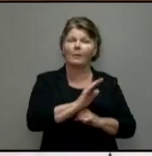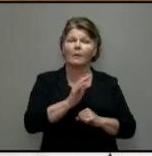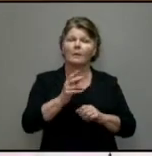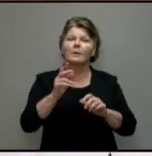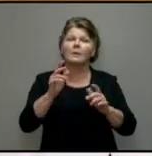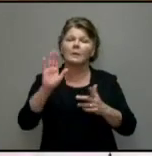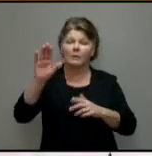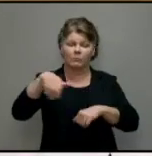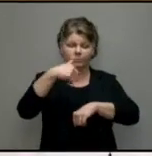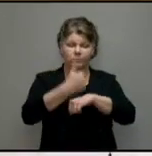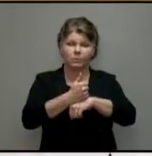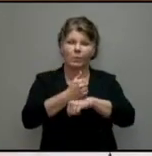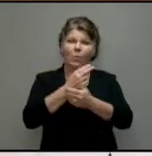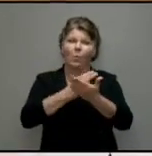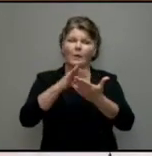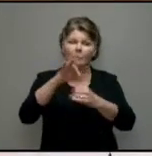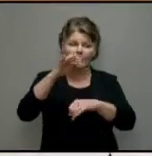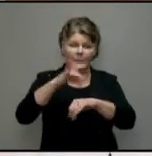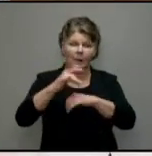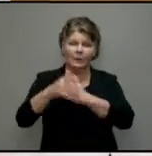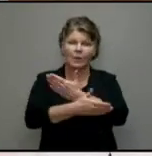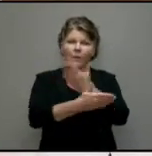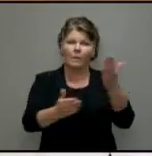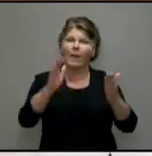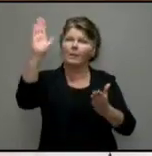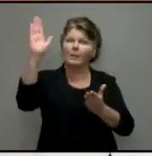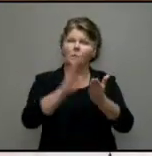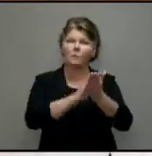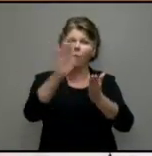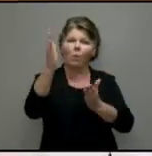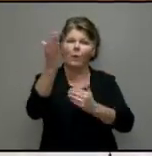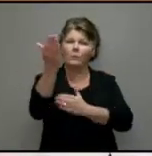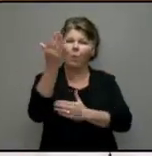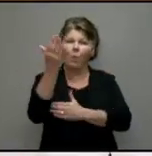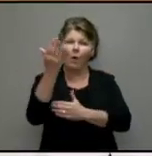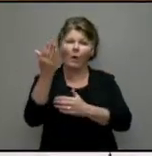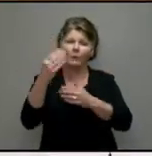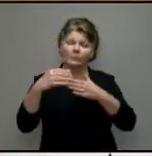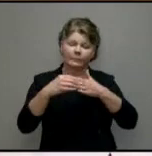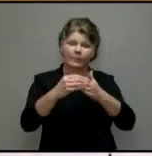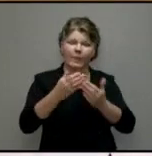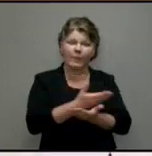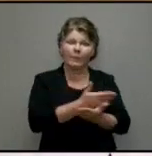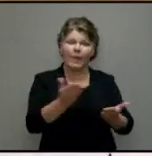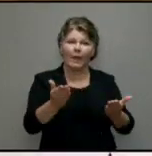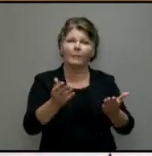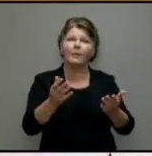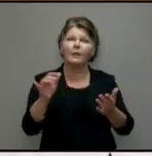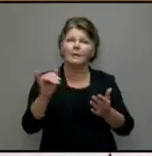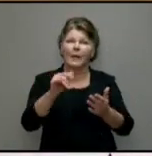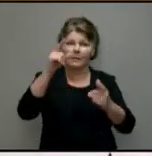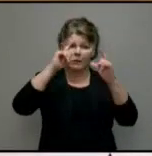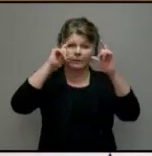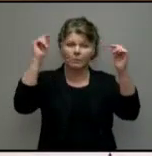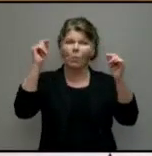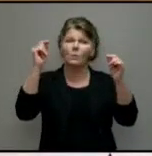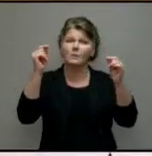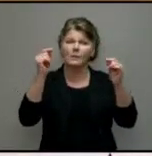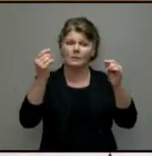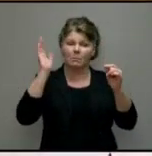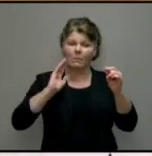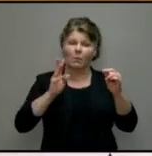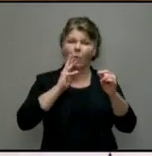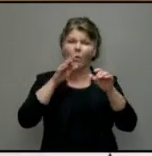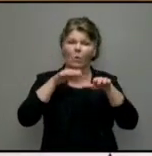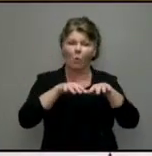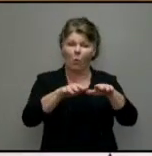Holy Spirit, who caused his glorious arm to be at the right hand of Moses, who divided the waters before them to make for him